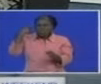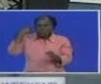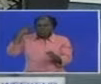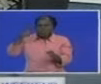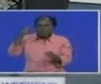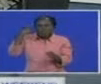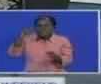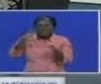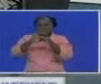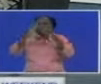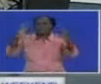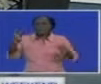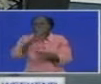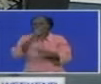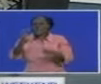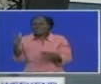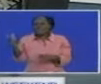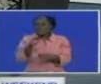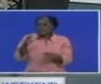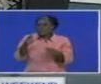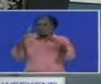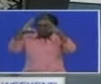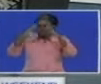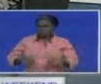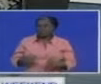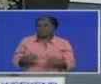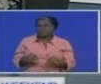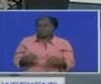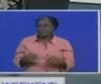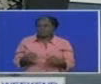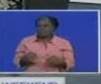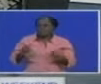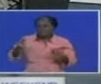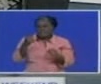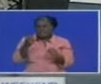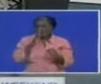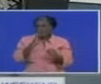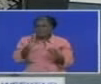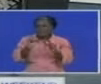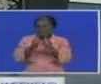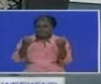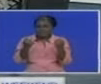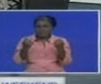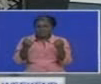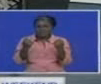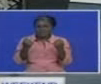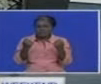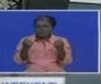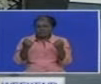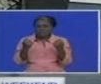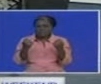that nobody has the attacks cut ties will cease you know, Kenya will be a safe spot? I think it's wrong to imagine that anyone has announced that we should cut